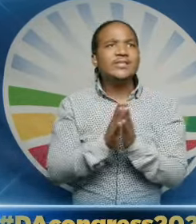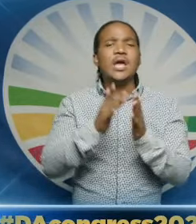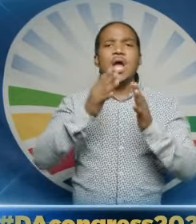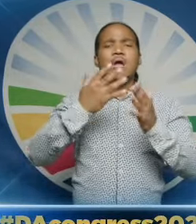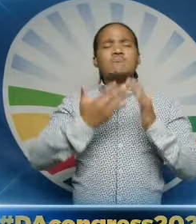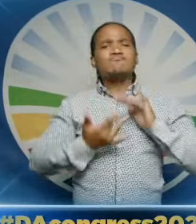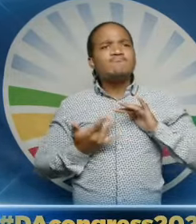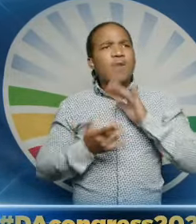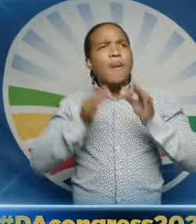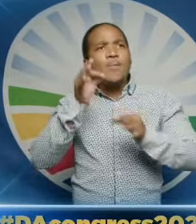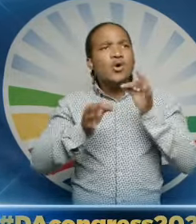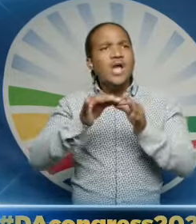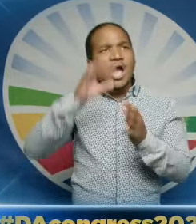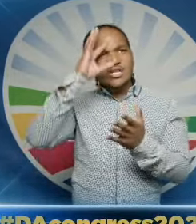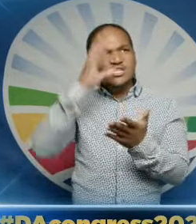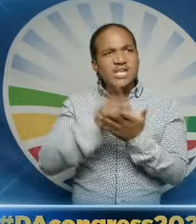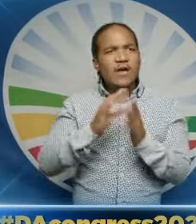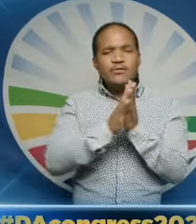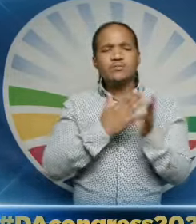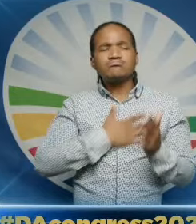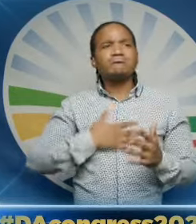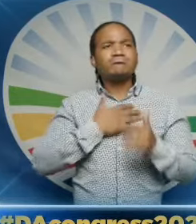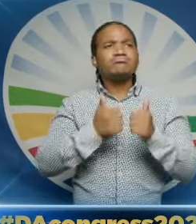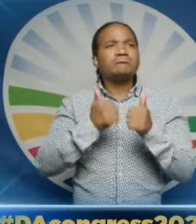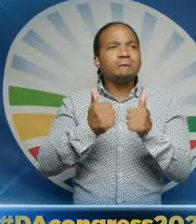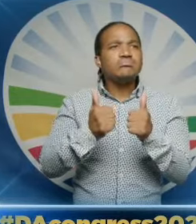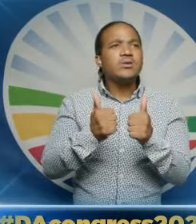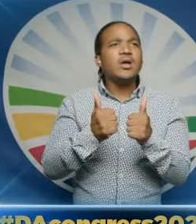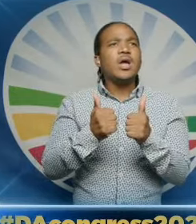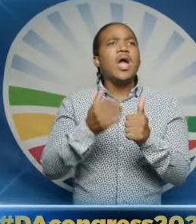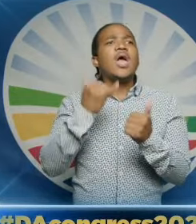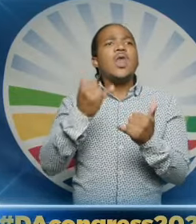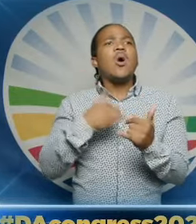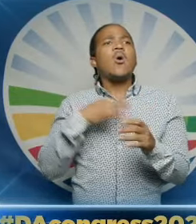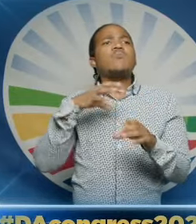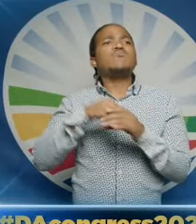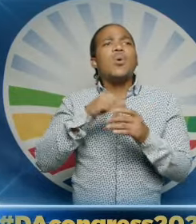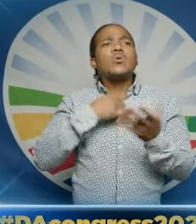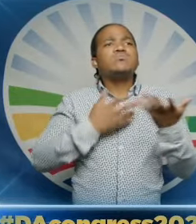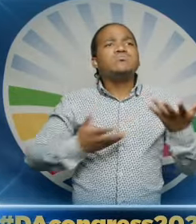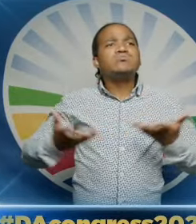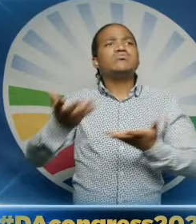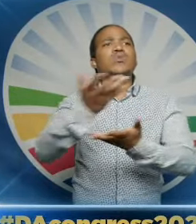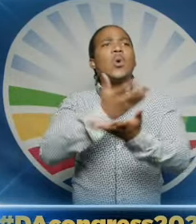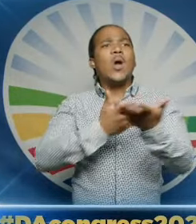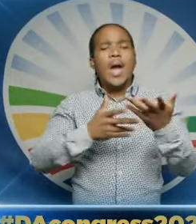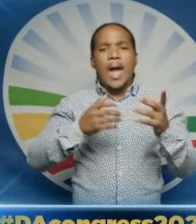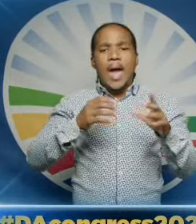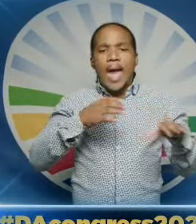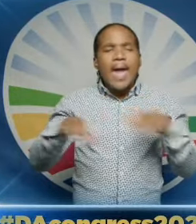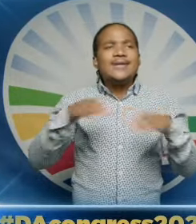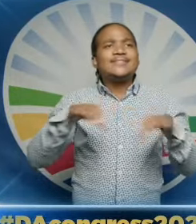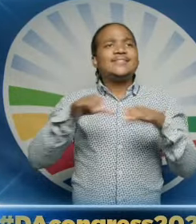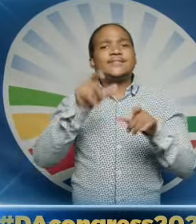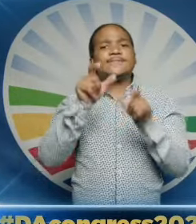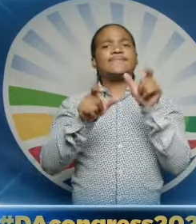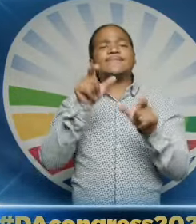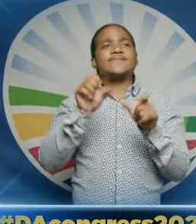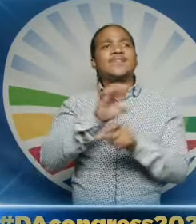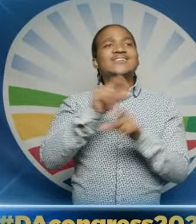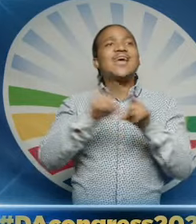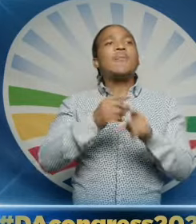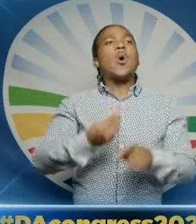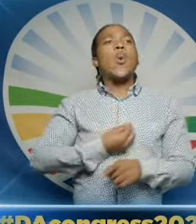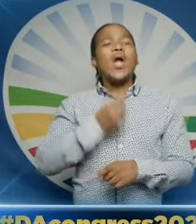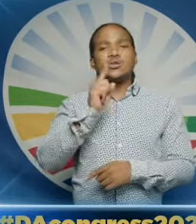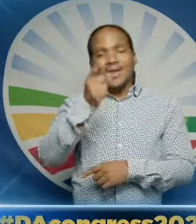politics. Just started getting really interested in politics, and started talking about, active citizenry in a way that young people